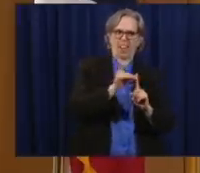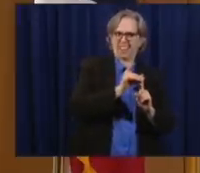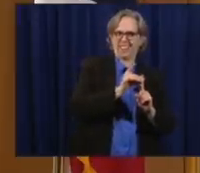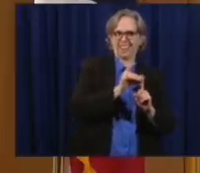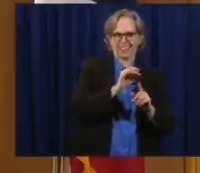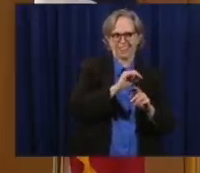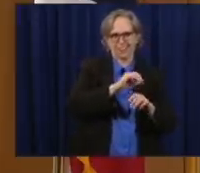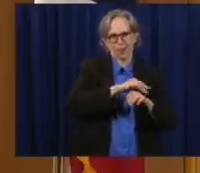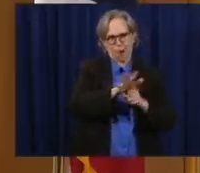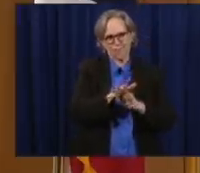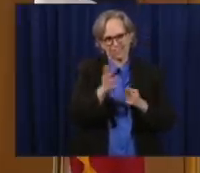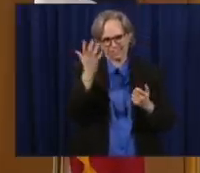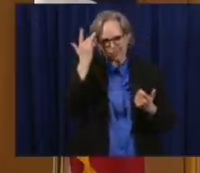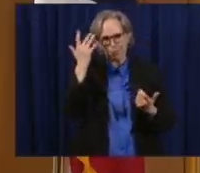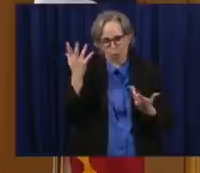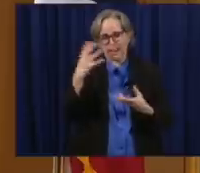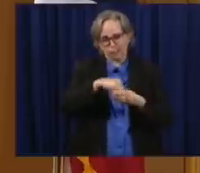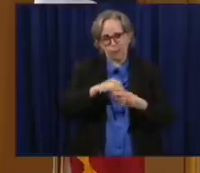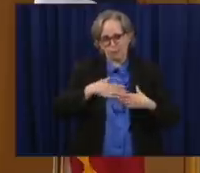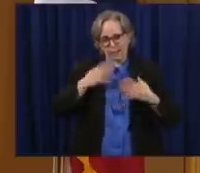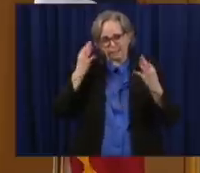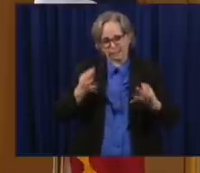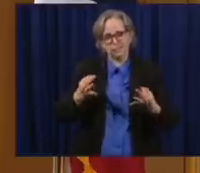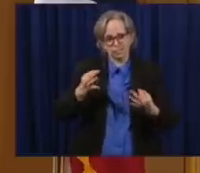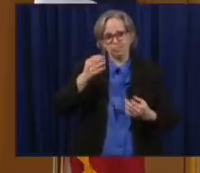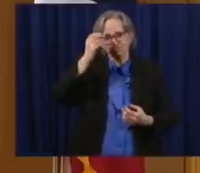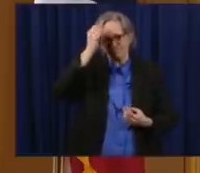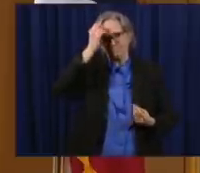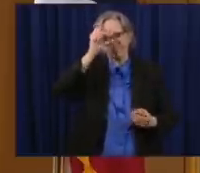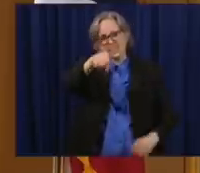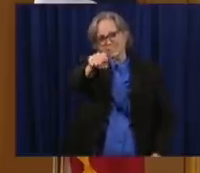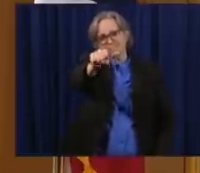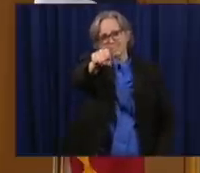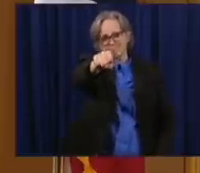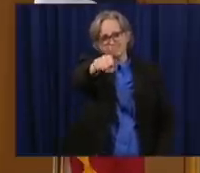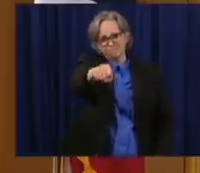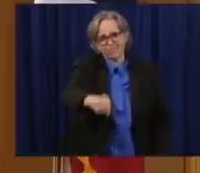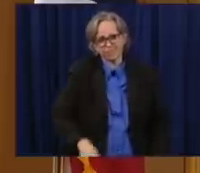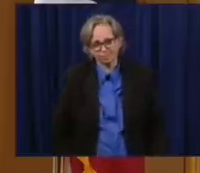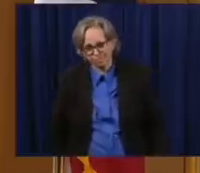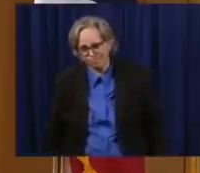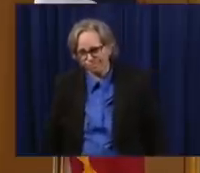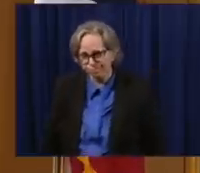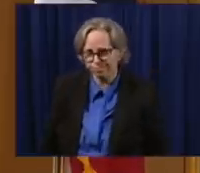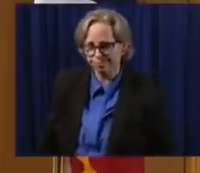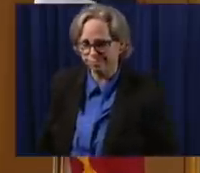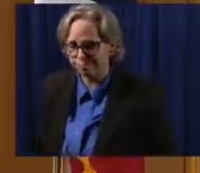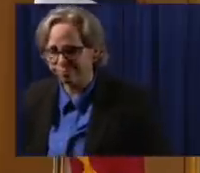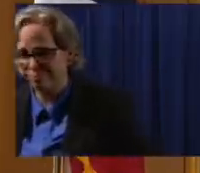the consideration that went into my decision. Thank you.